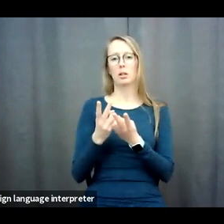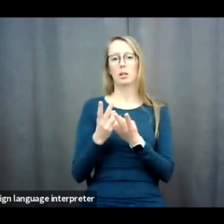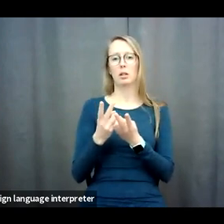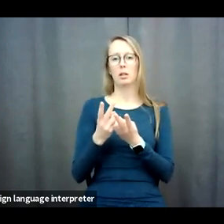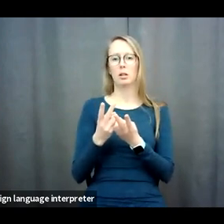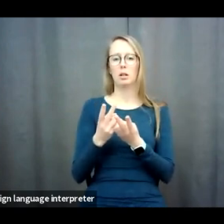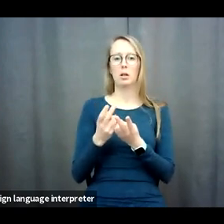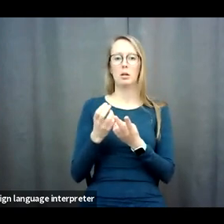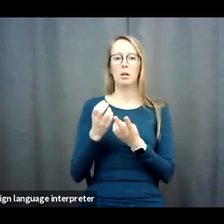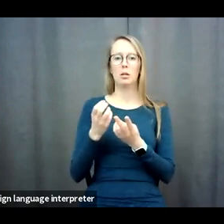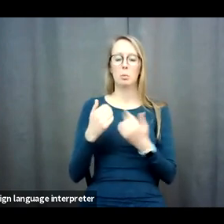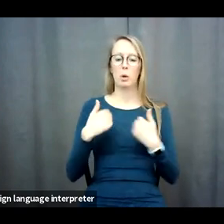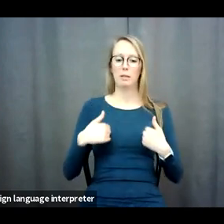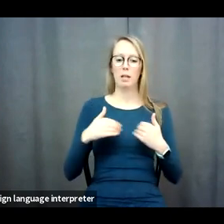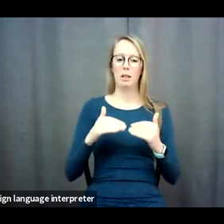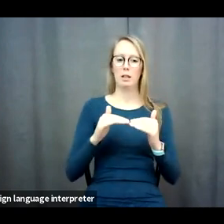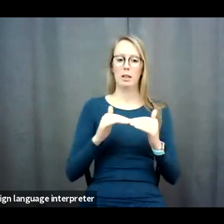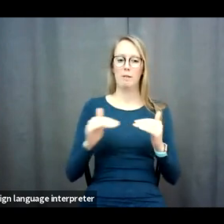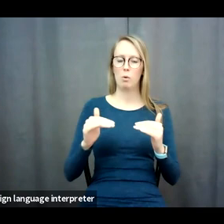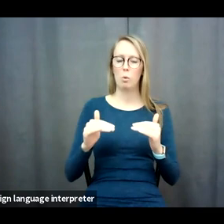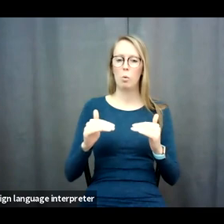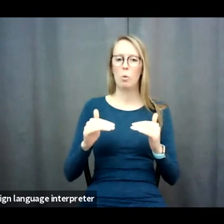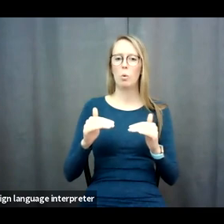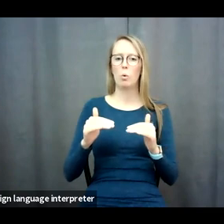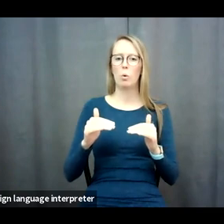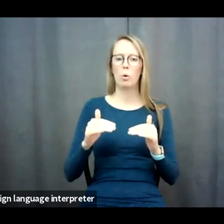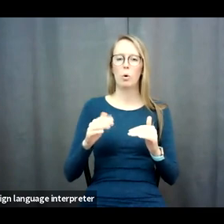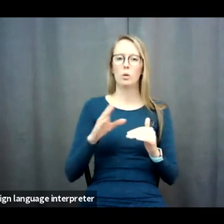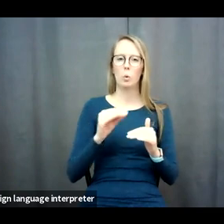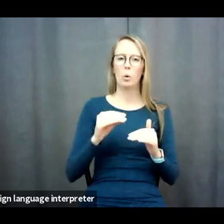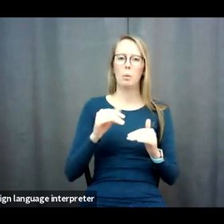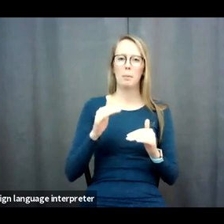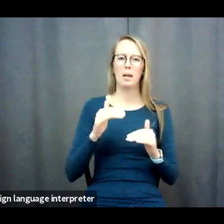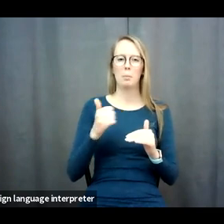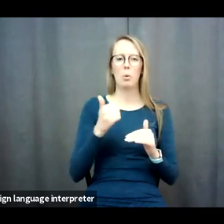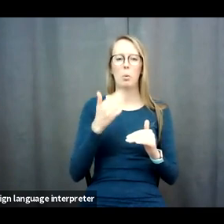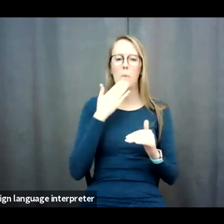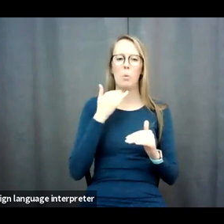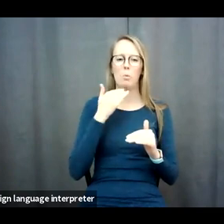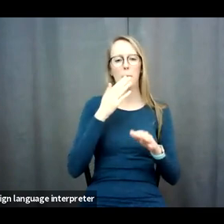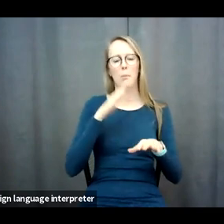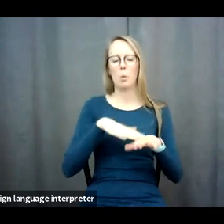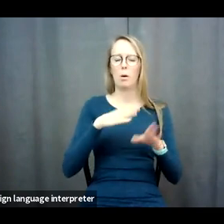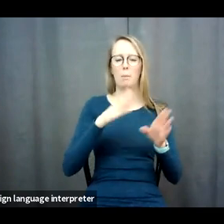when it goes down to an individual level, I think it really is more person to person based, because there are a lot